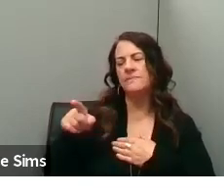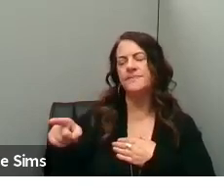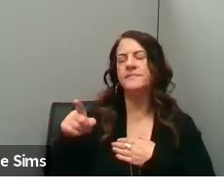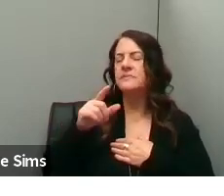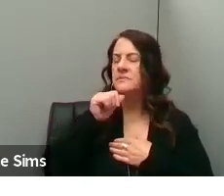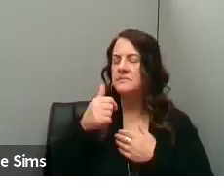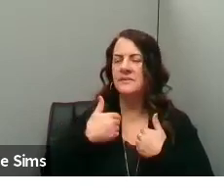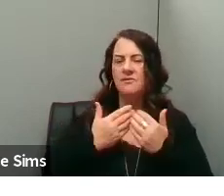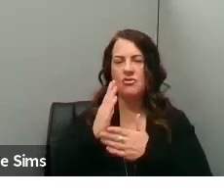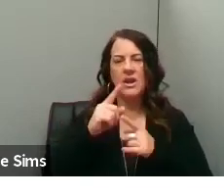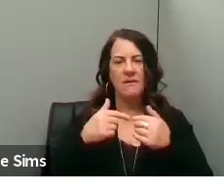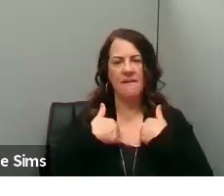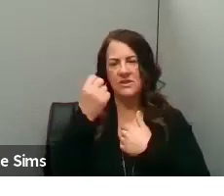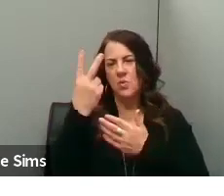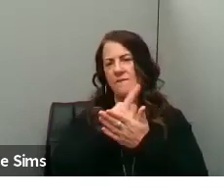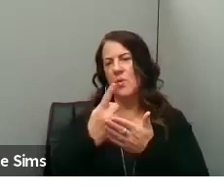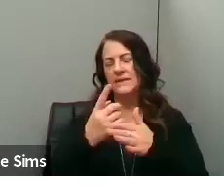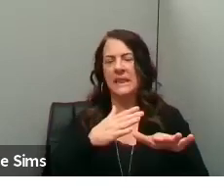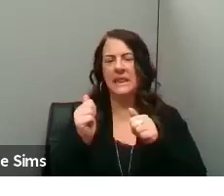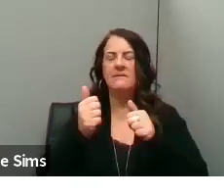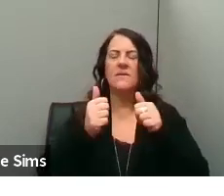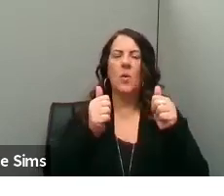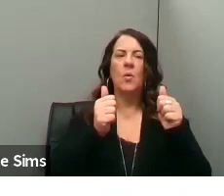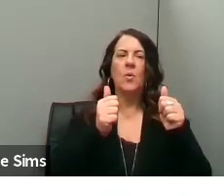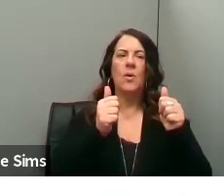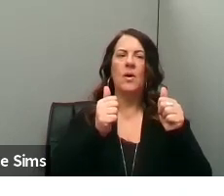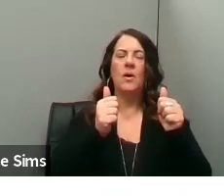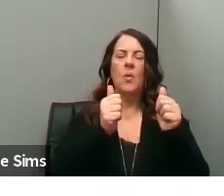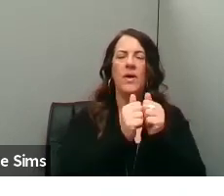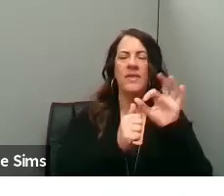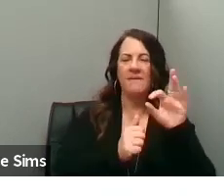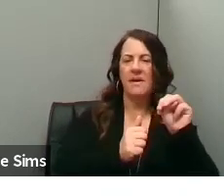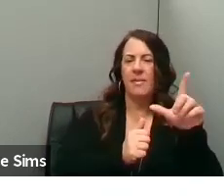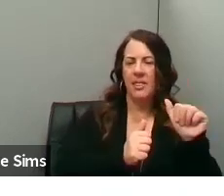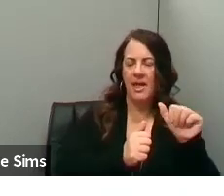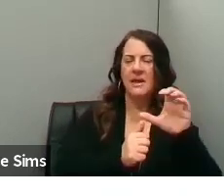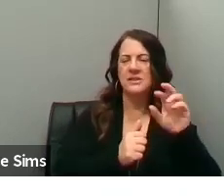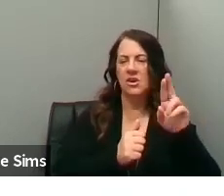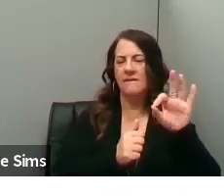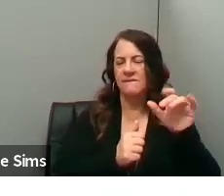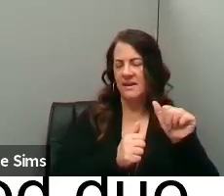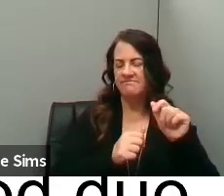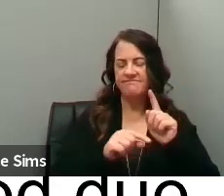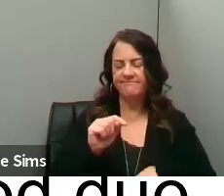of leave under FMLA or CFRA. Next slide, please.